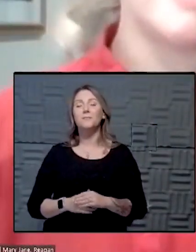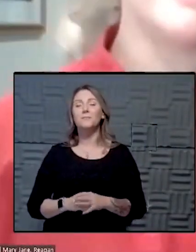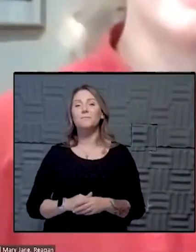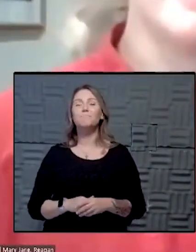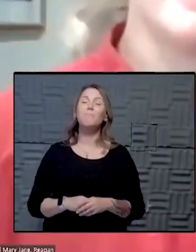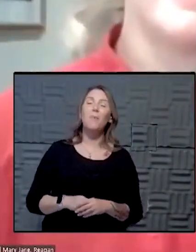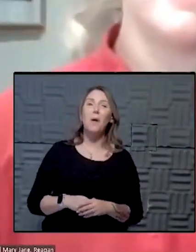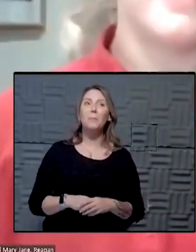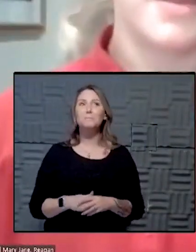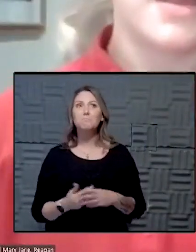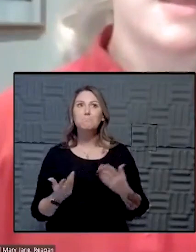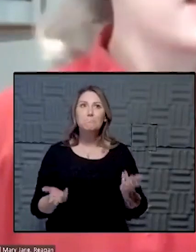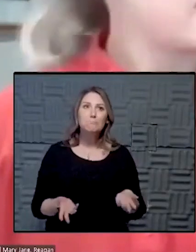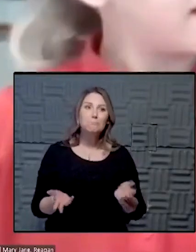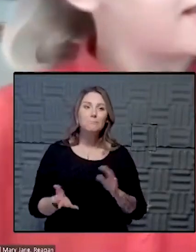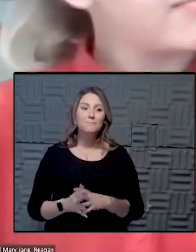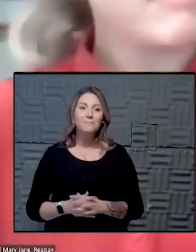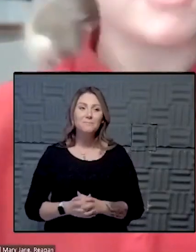No,